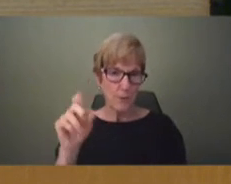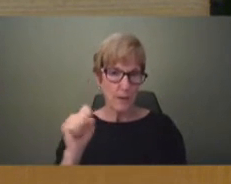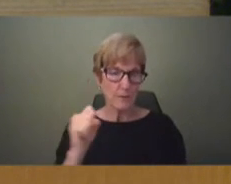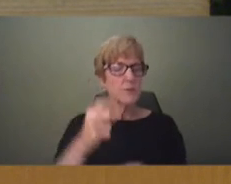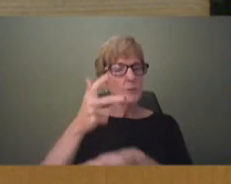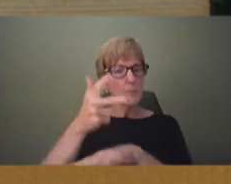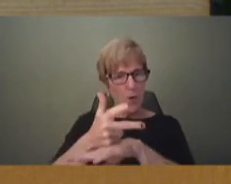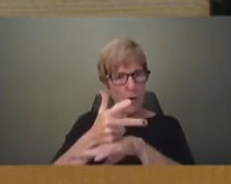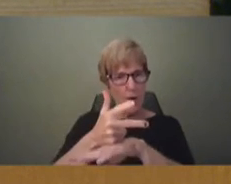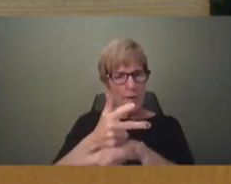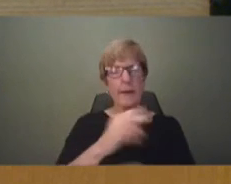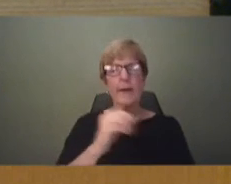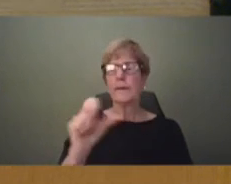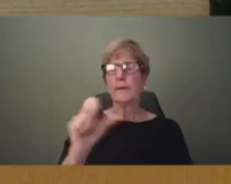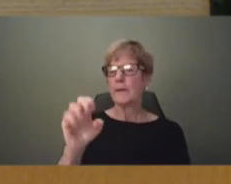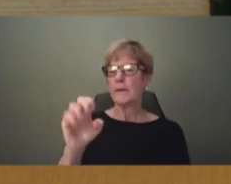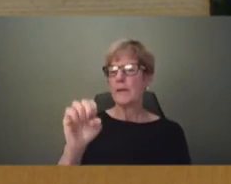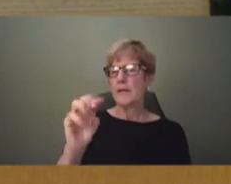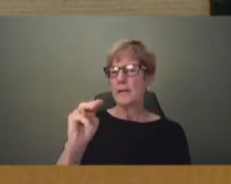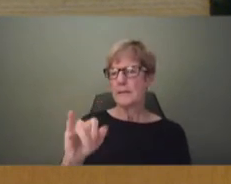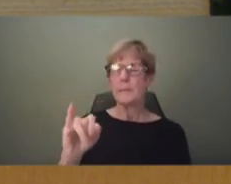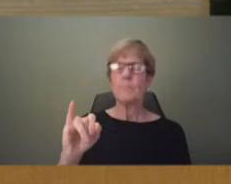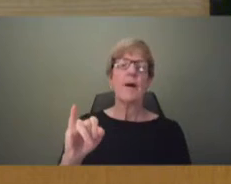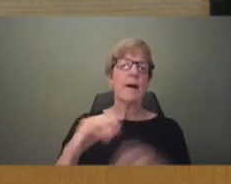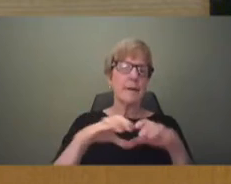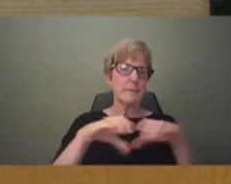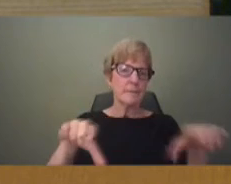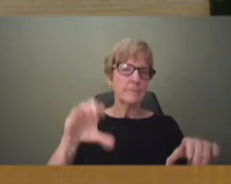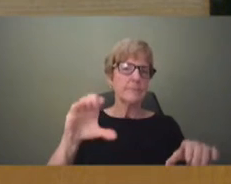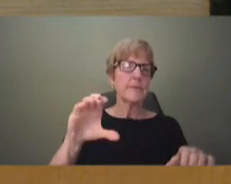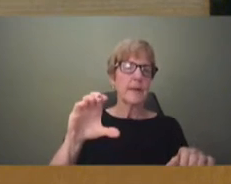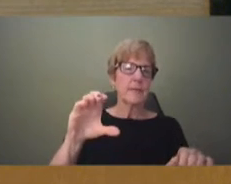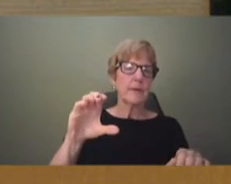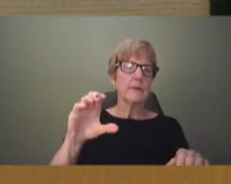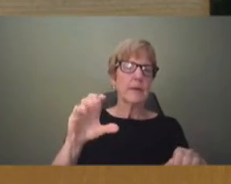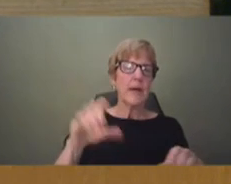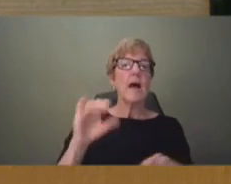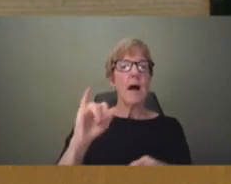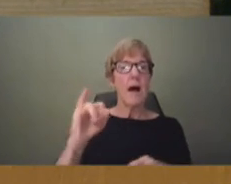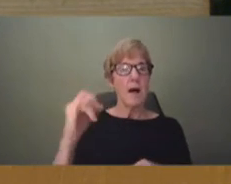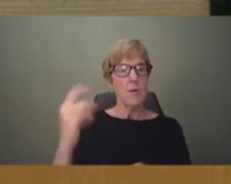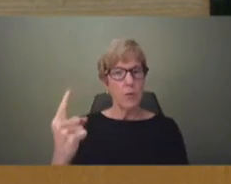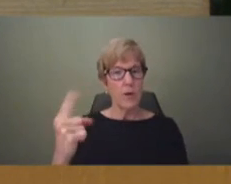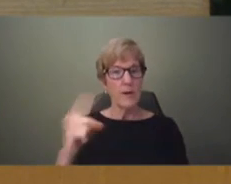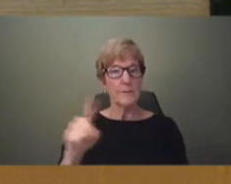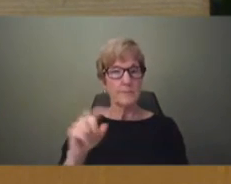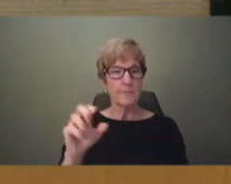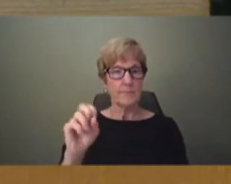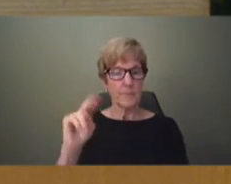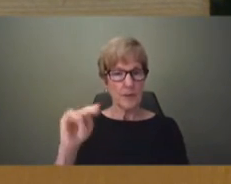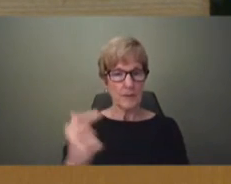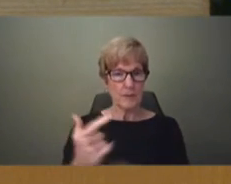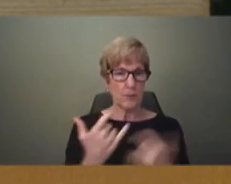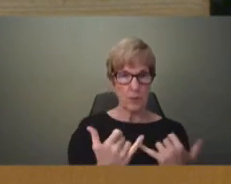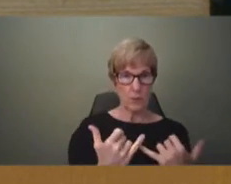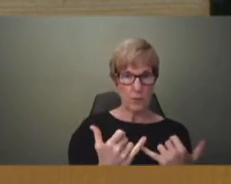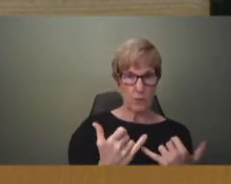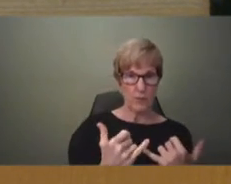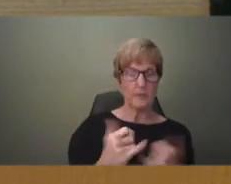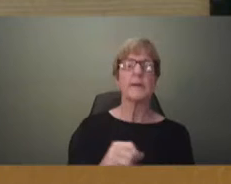and semi- trucks and tractor trailers um the i1 zoning that it's currently zoned